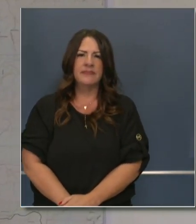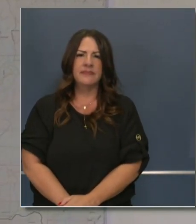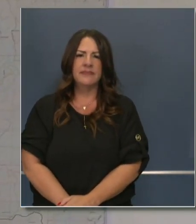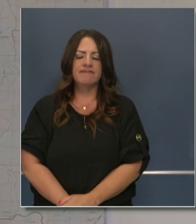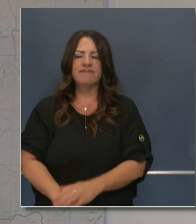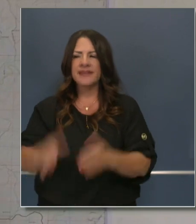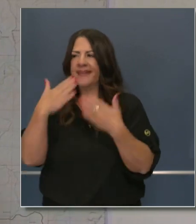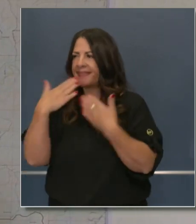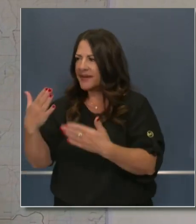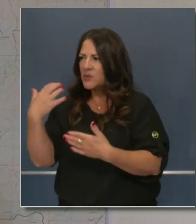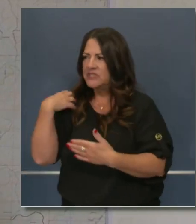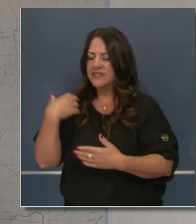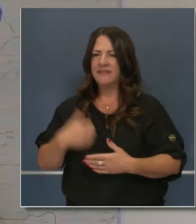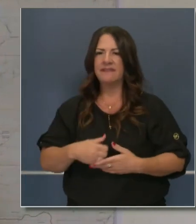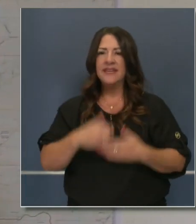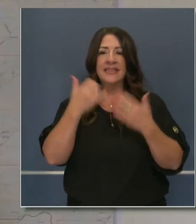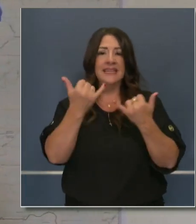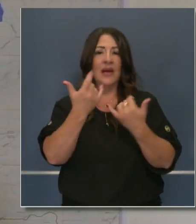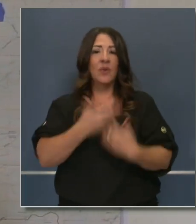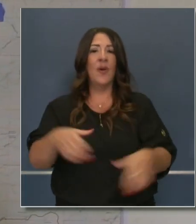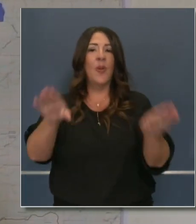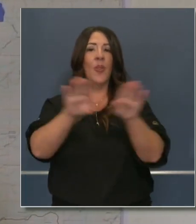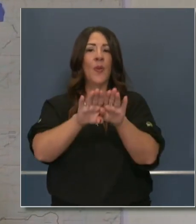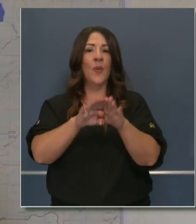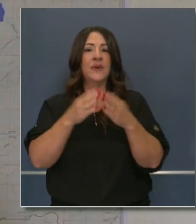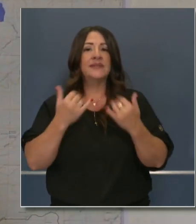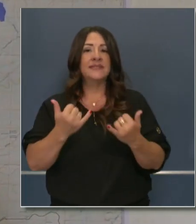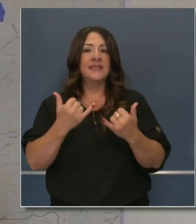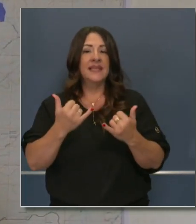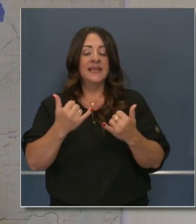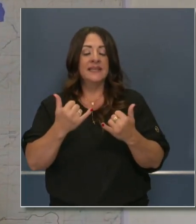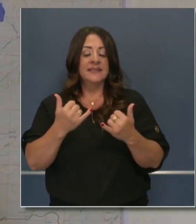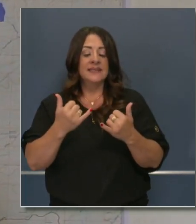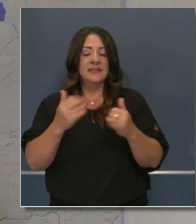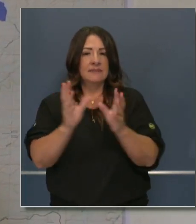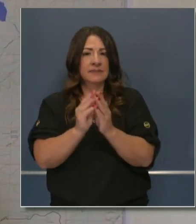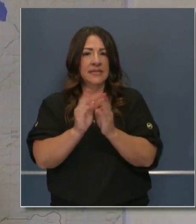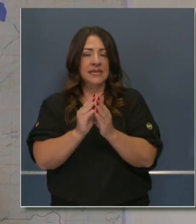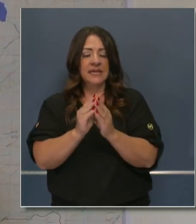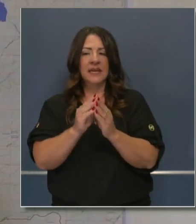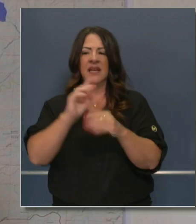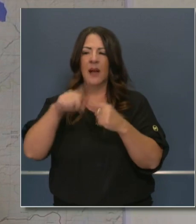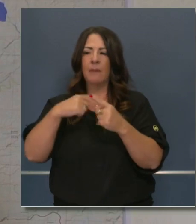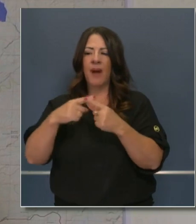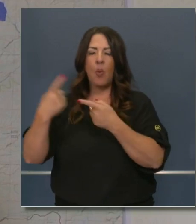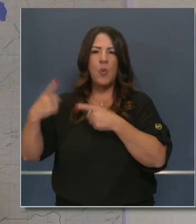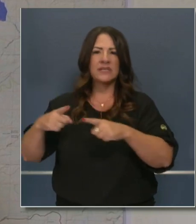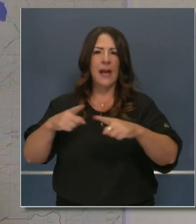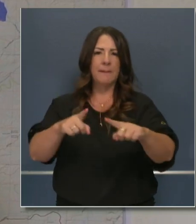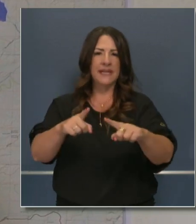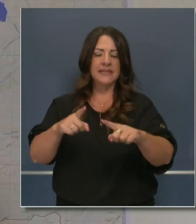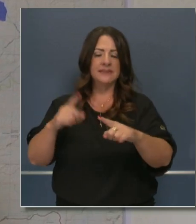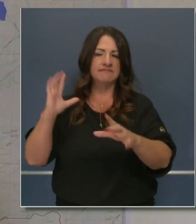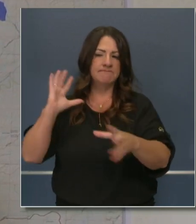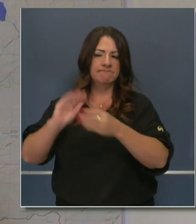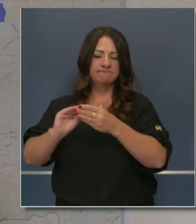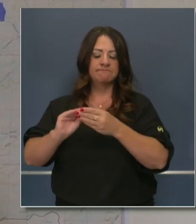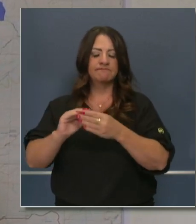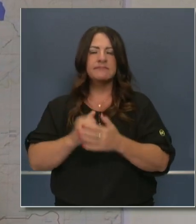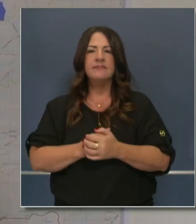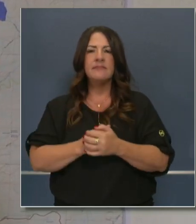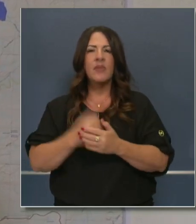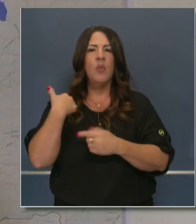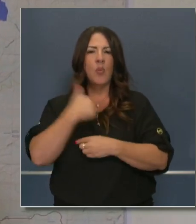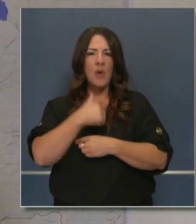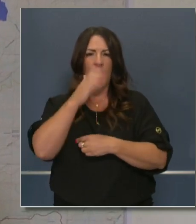Thank you, Chief. This will conclude today's update regarding the Zogg incident. We will continue to provide updates via email